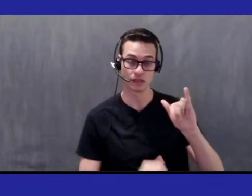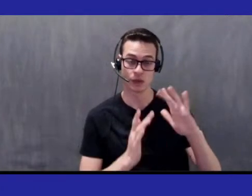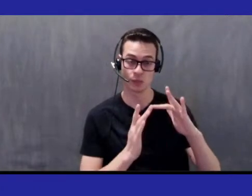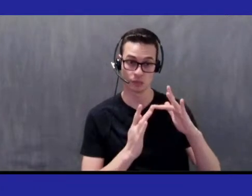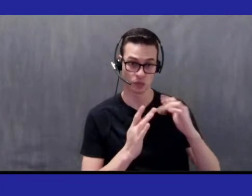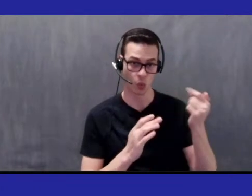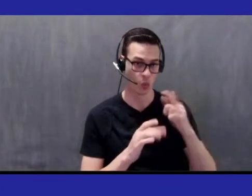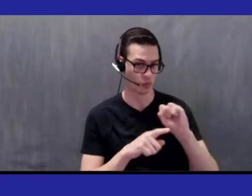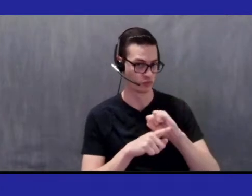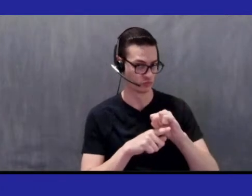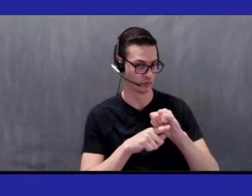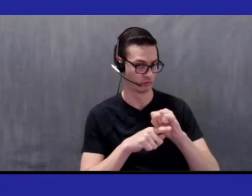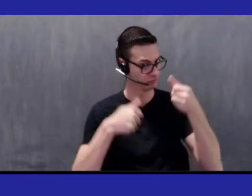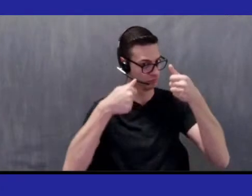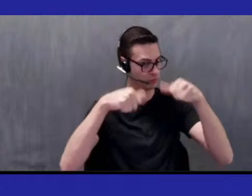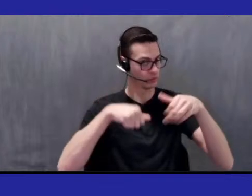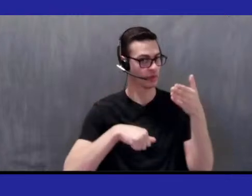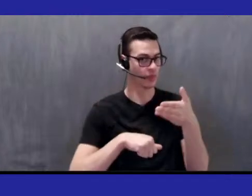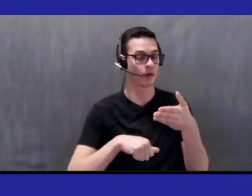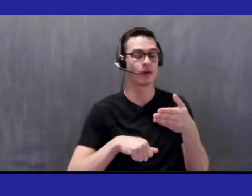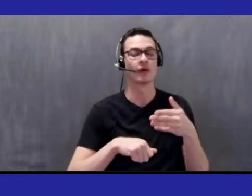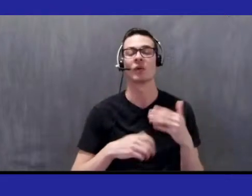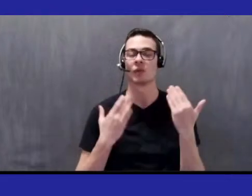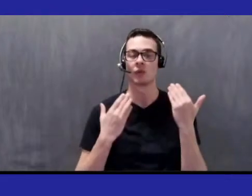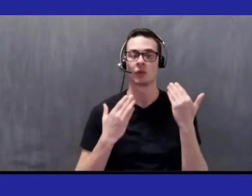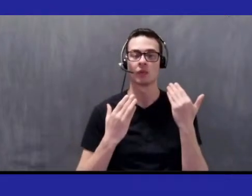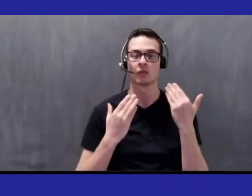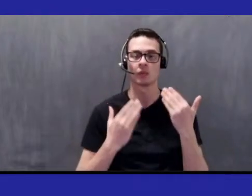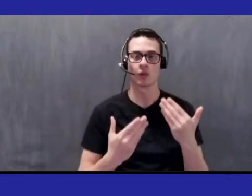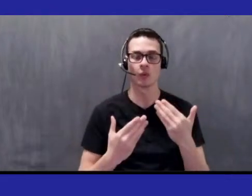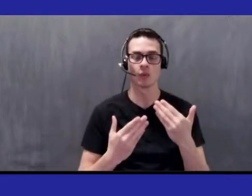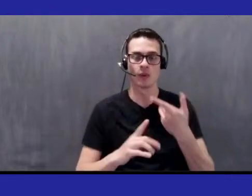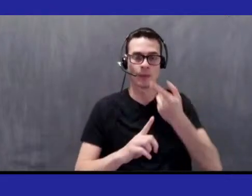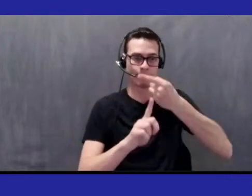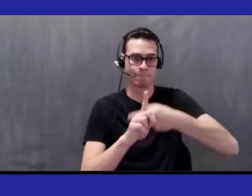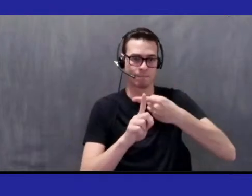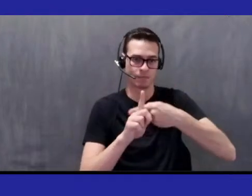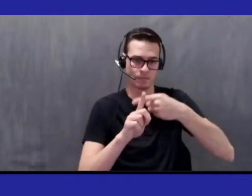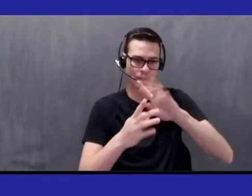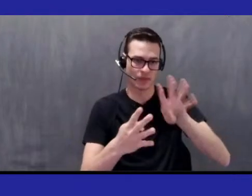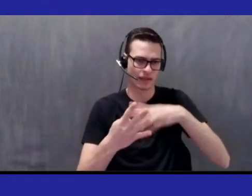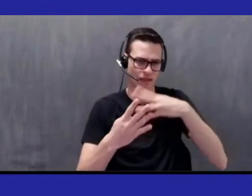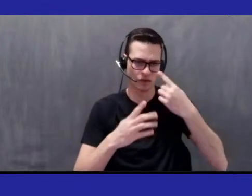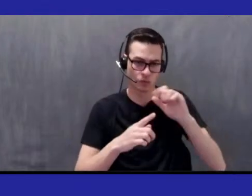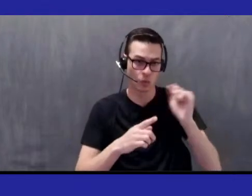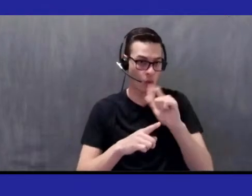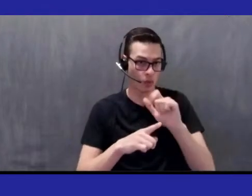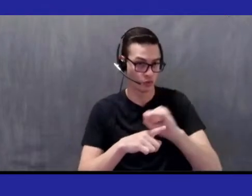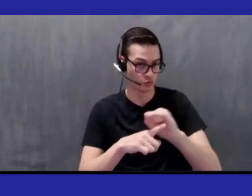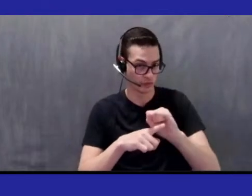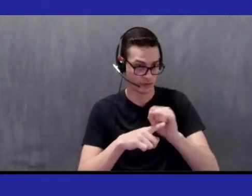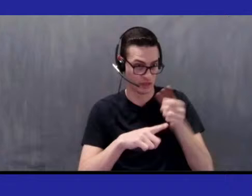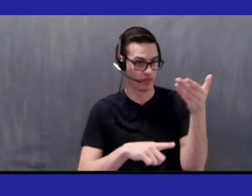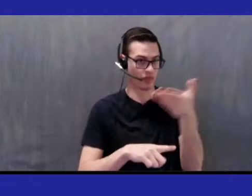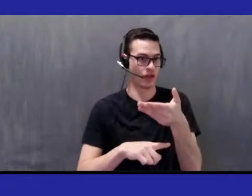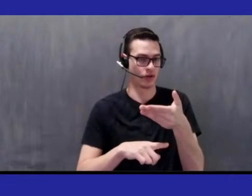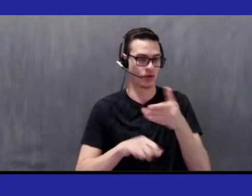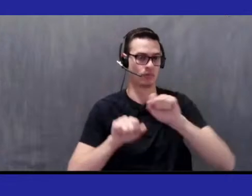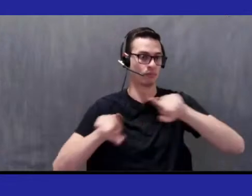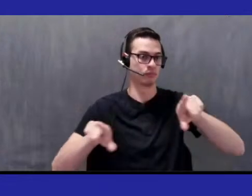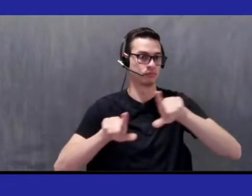posted. We send it out via our monthly Learning Academy calendar where we put all the trainings as well. In